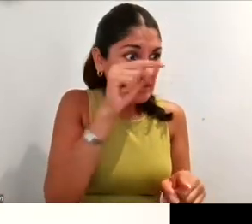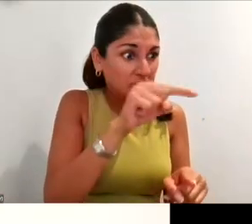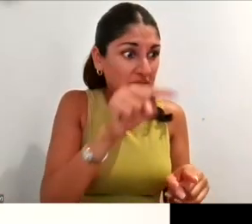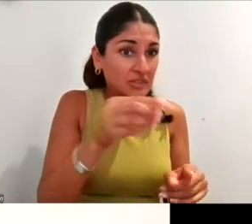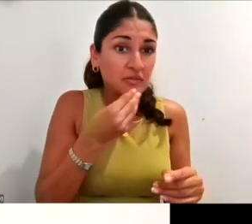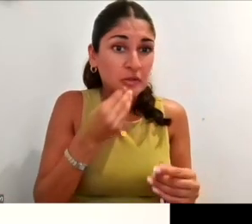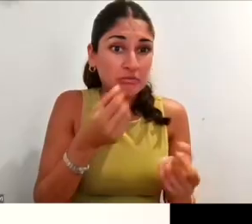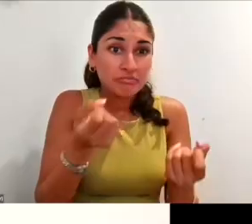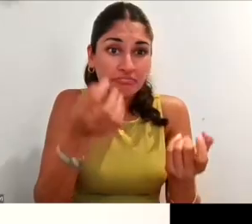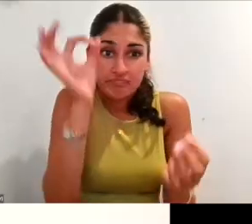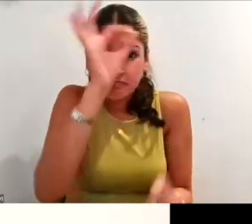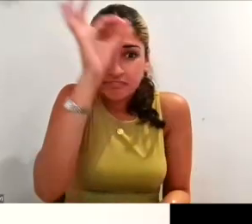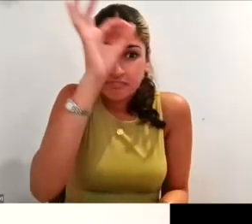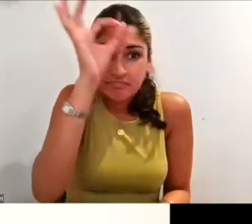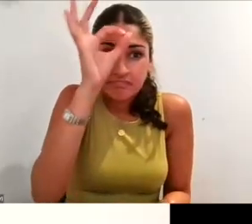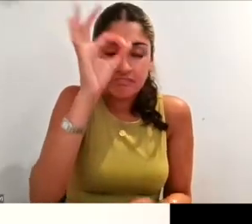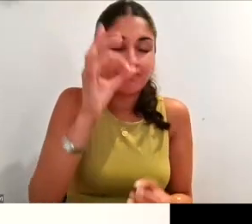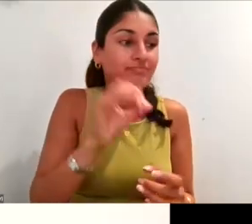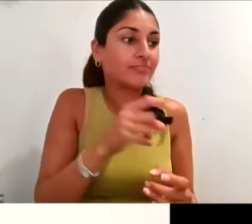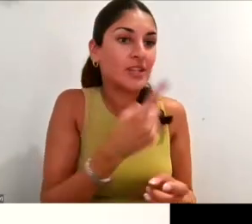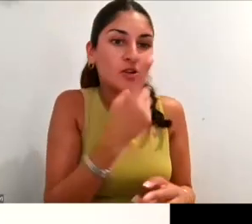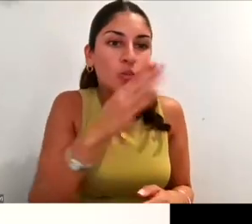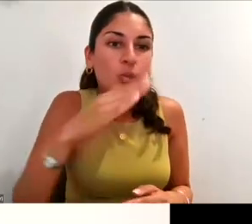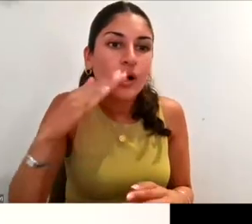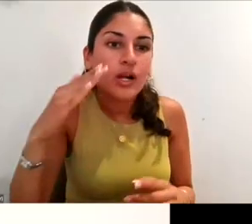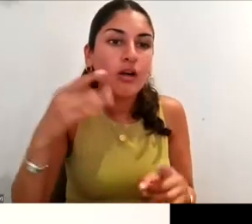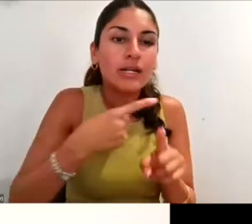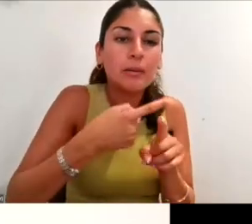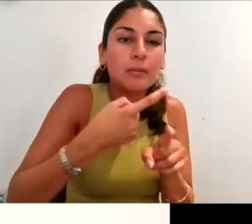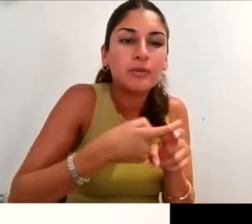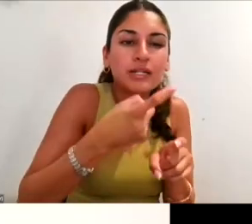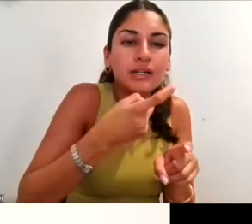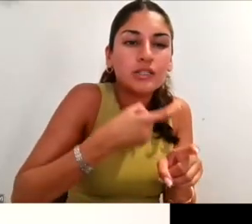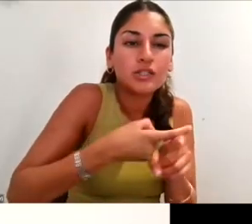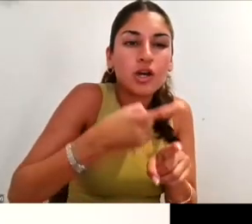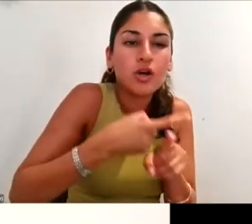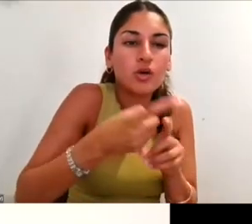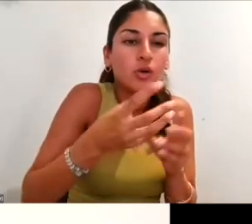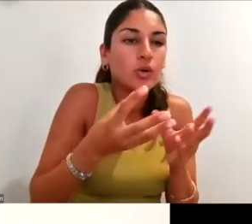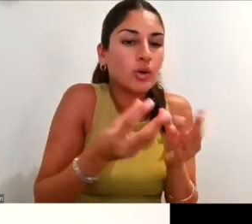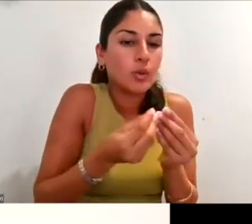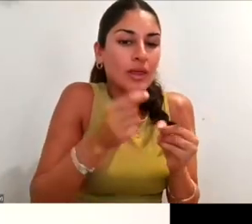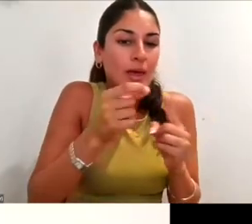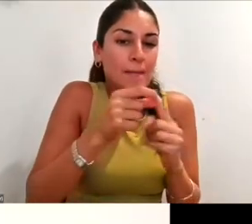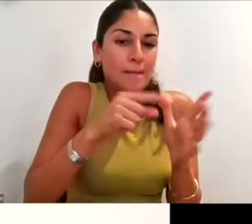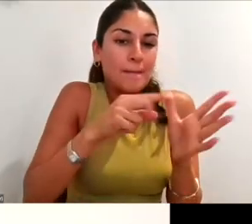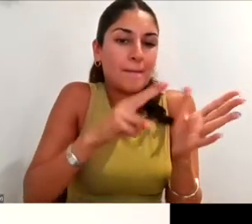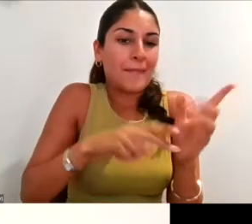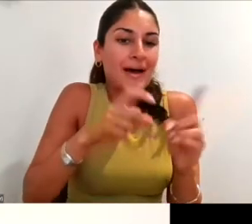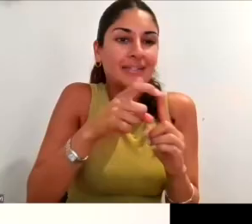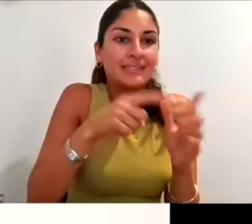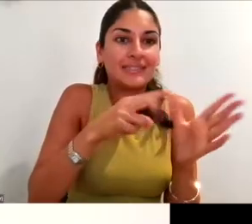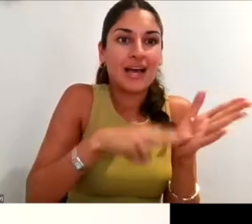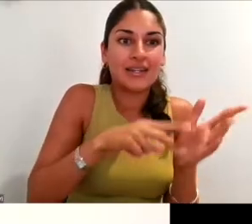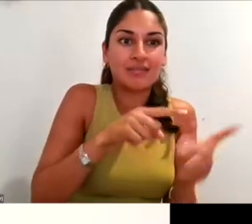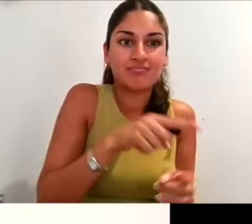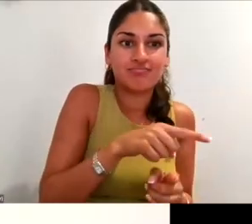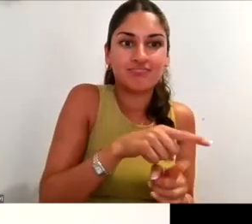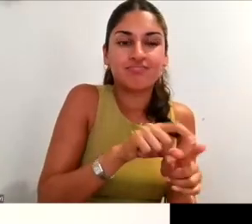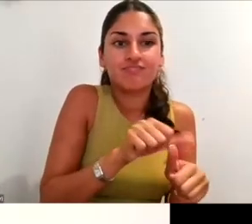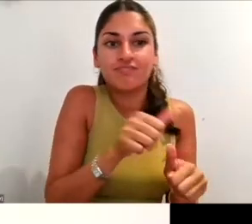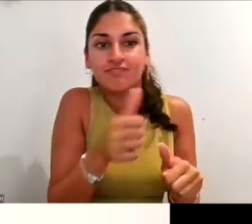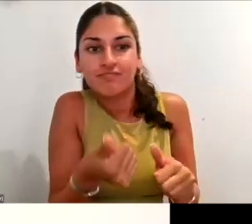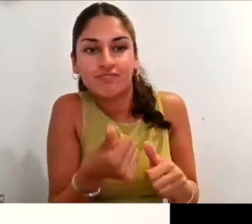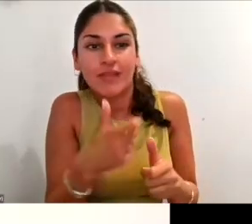There's the mild potato curry, which is flavoured so delicately with pandan. The spicy apple salad that I am told is great